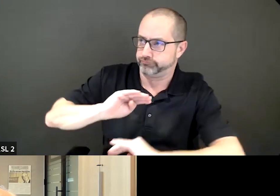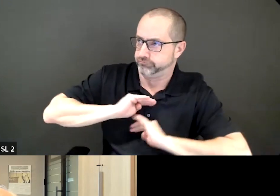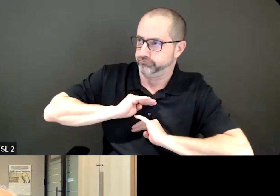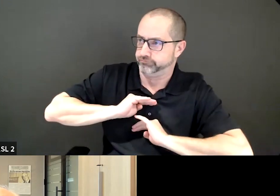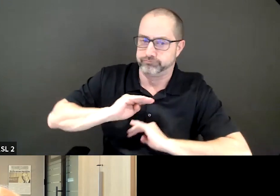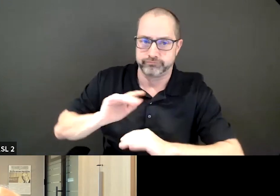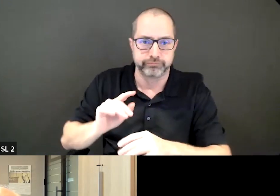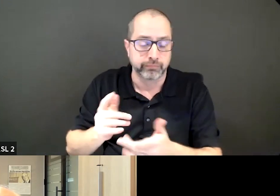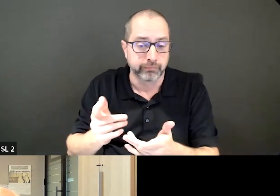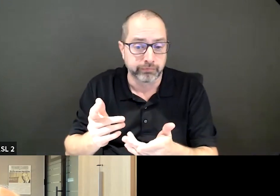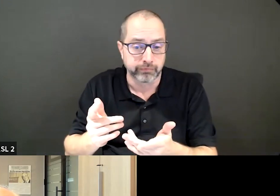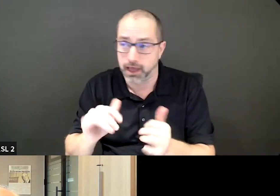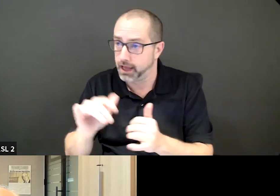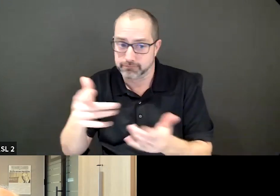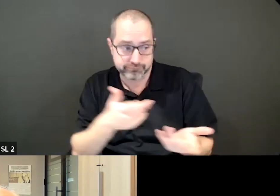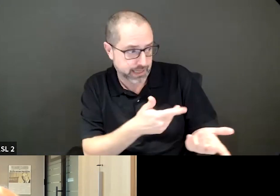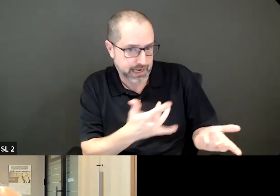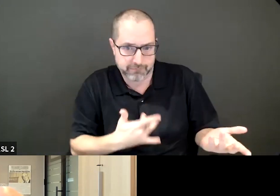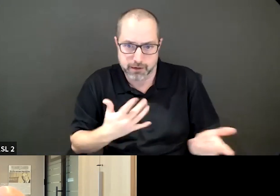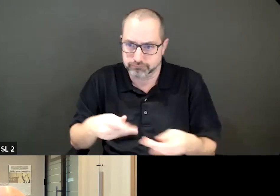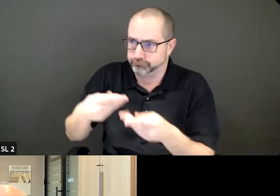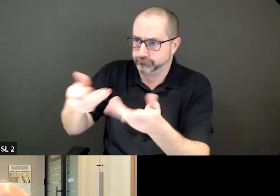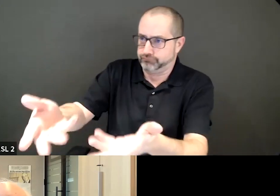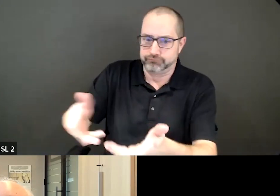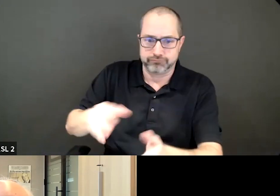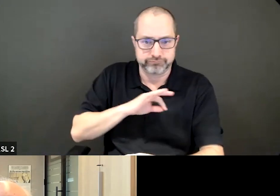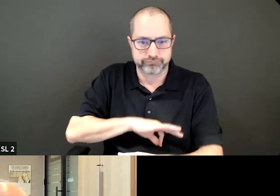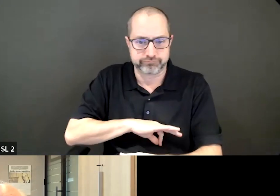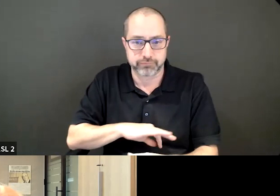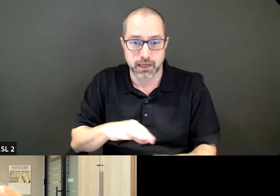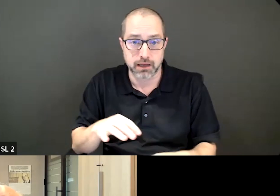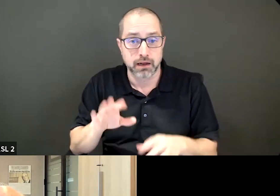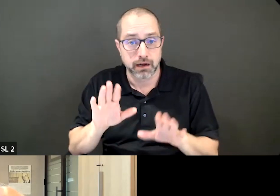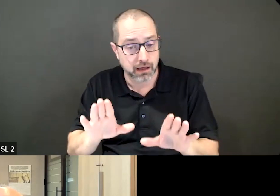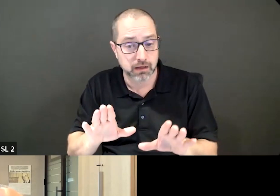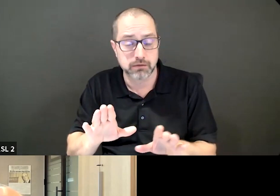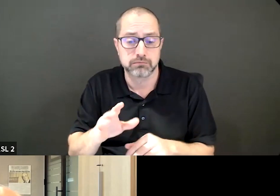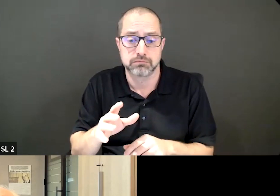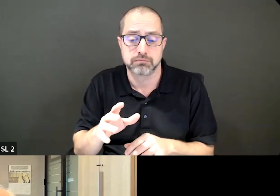workforce, and to be able to make that contribution. We